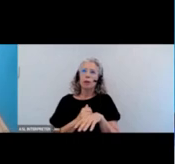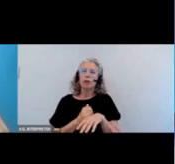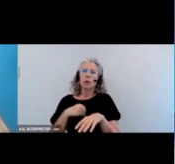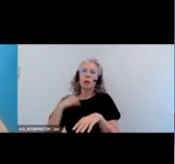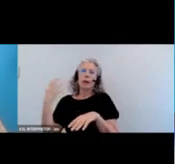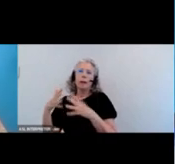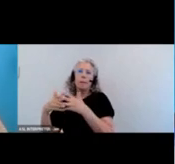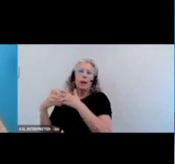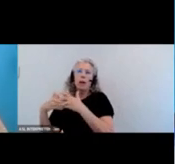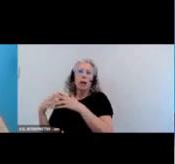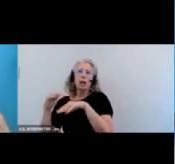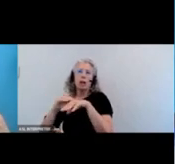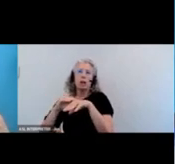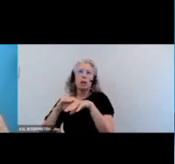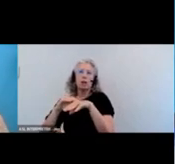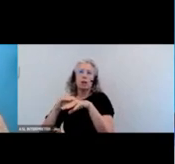white America,